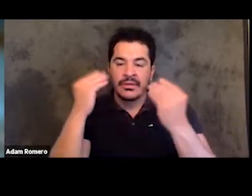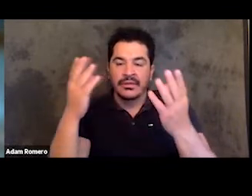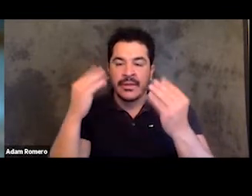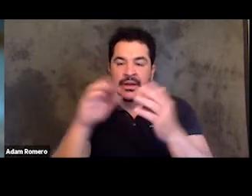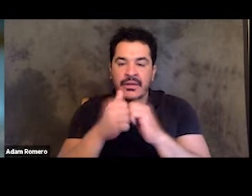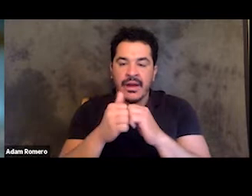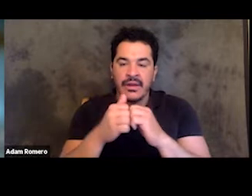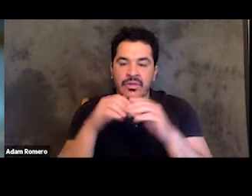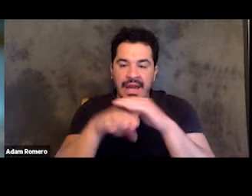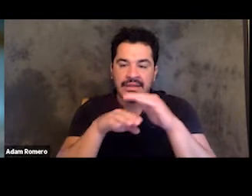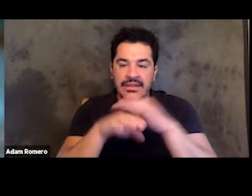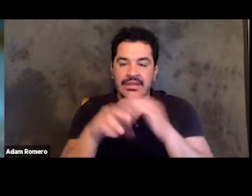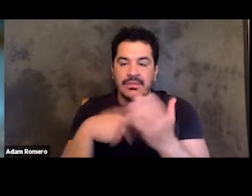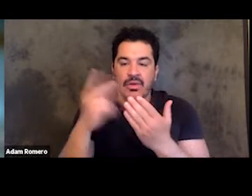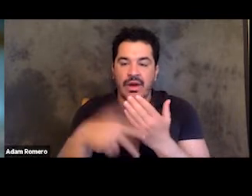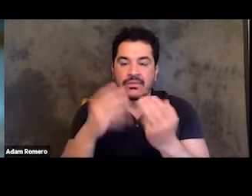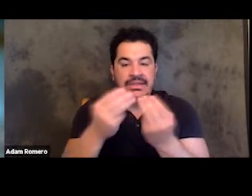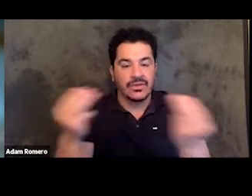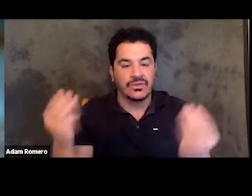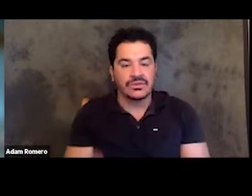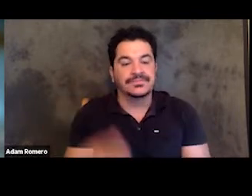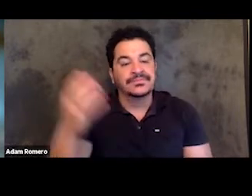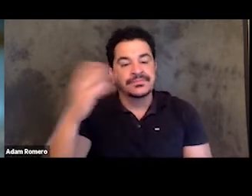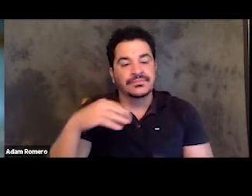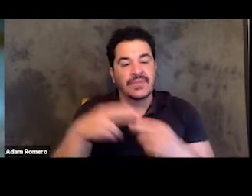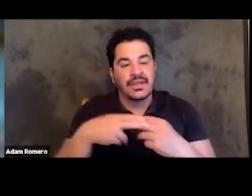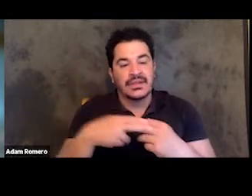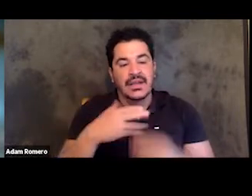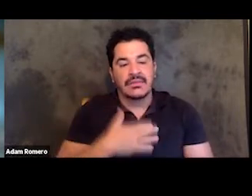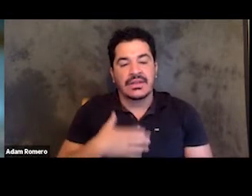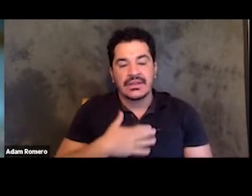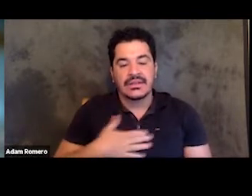program materials. Next slide, please.